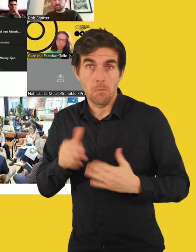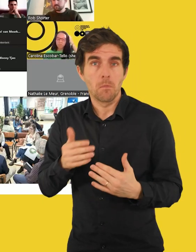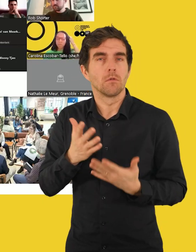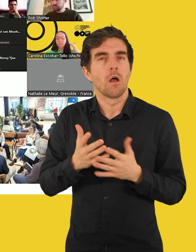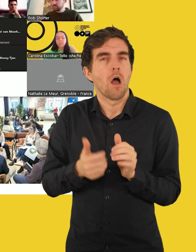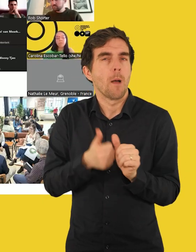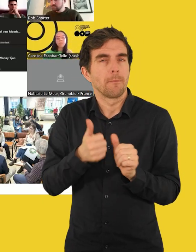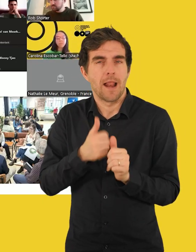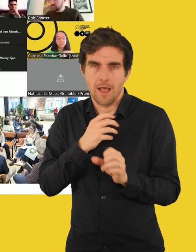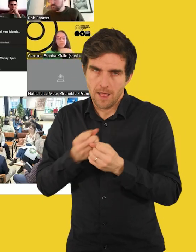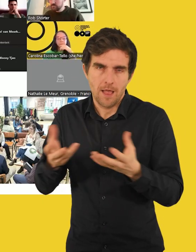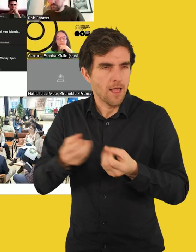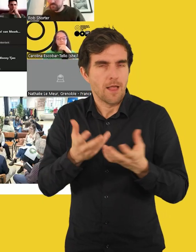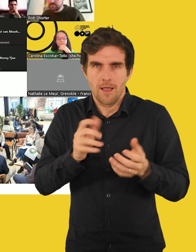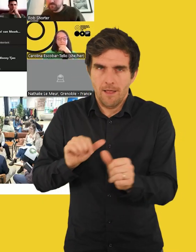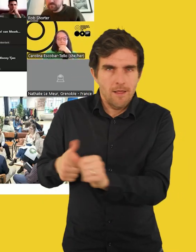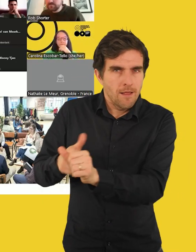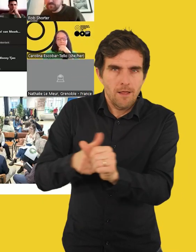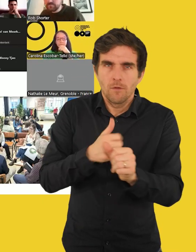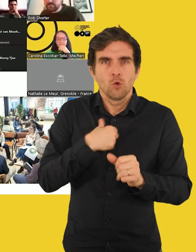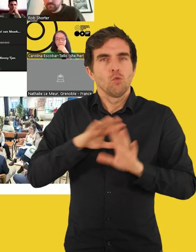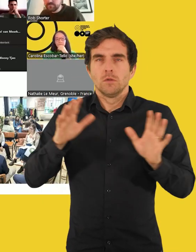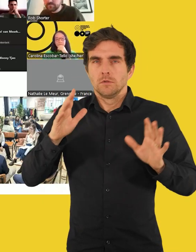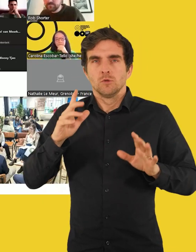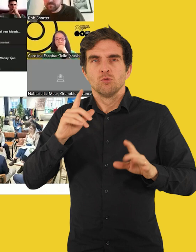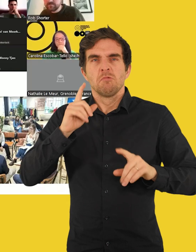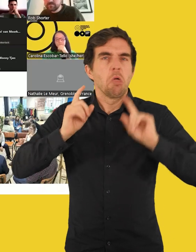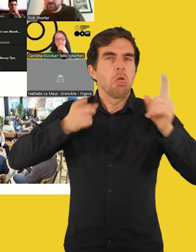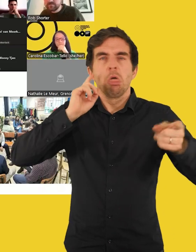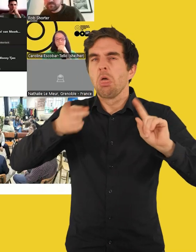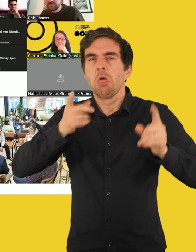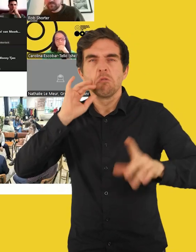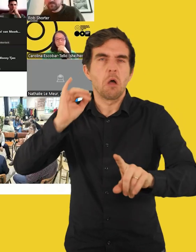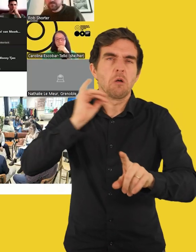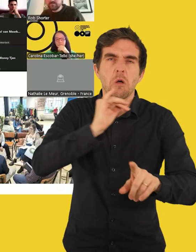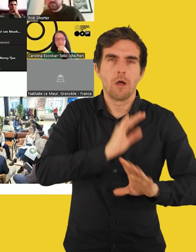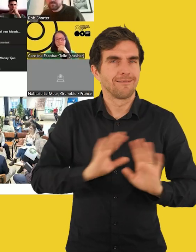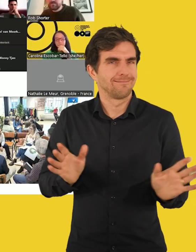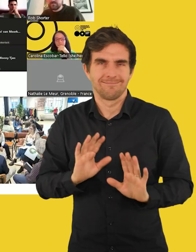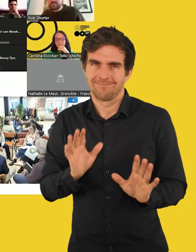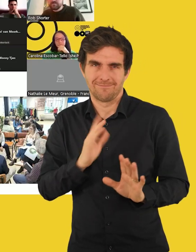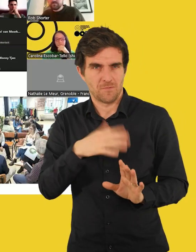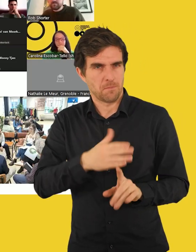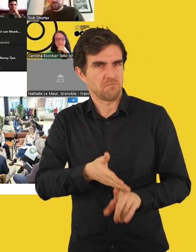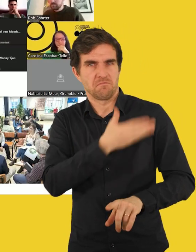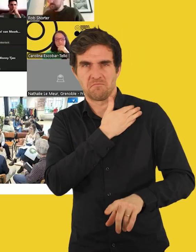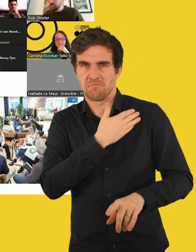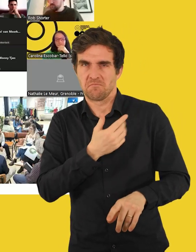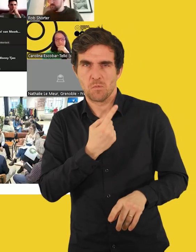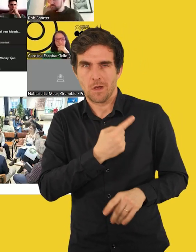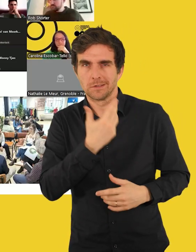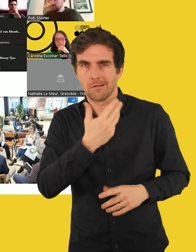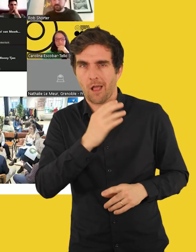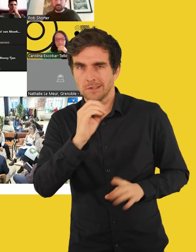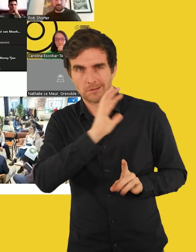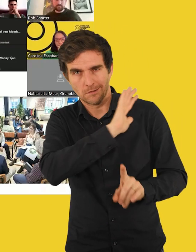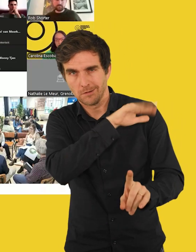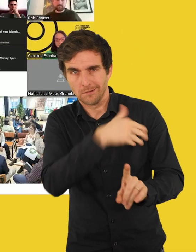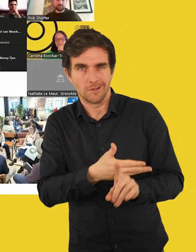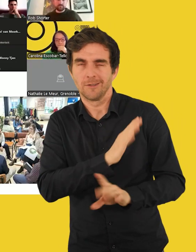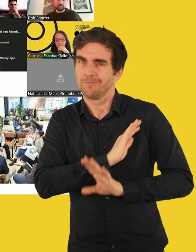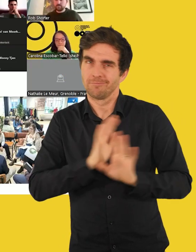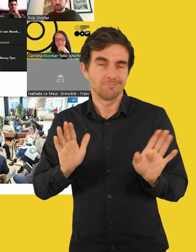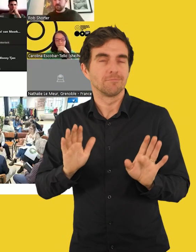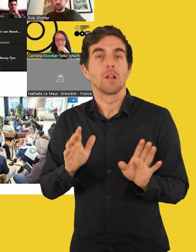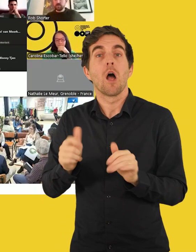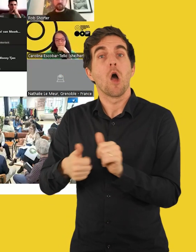these companies show, here's what we can be for. Let's not just critique what's wrong with the design of companies that we've inherited from the 20th